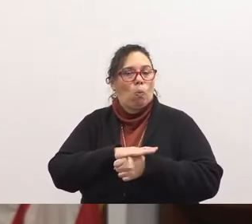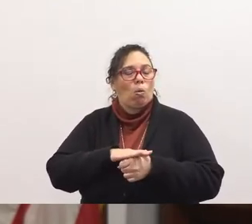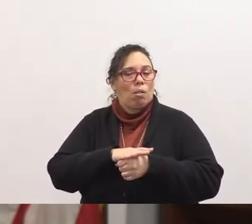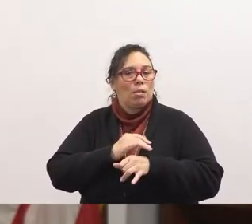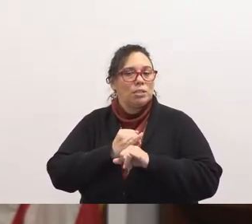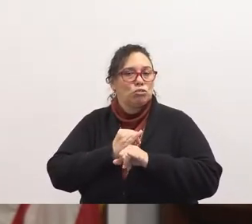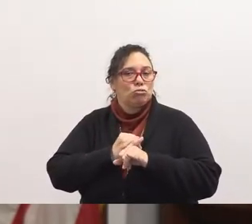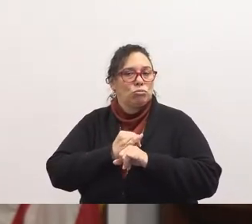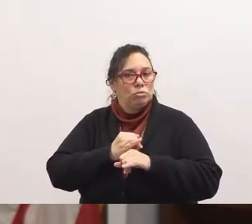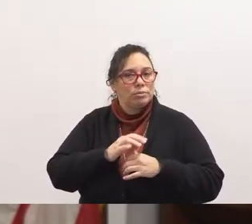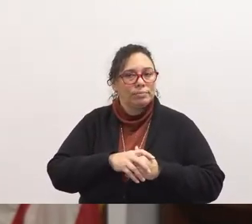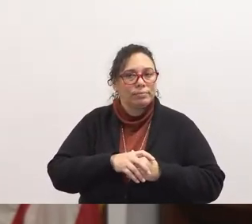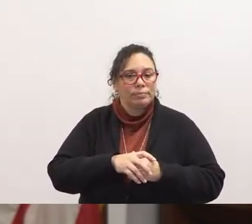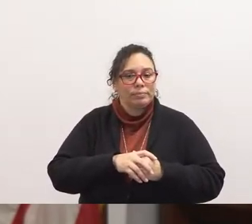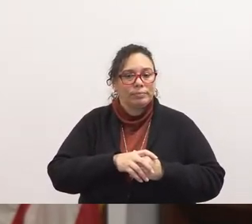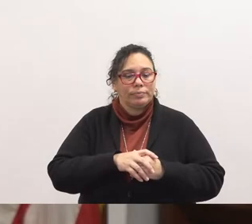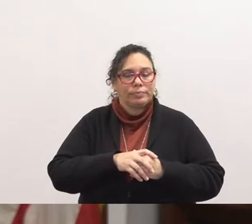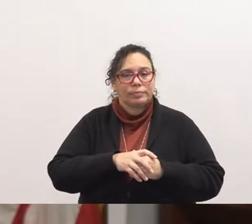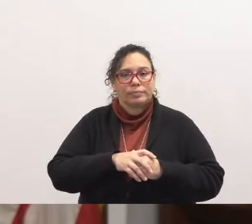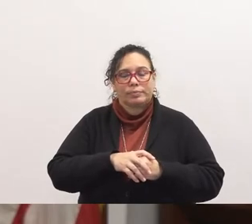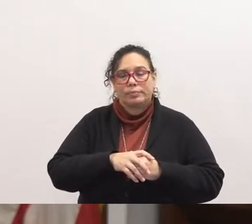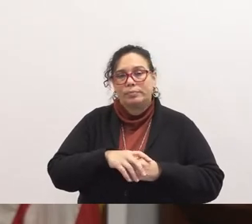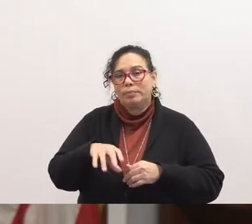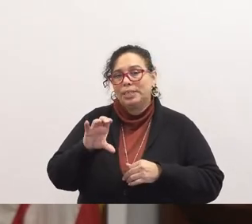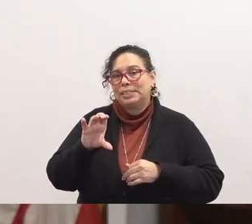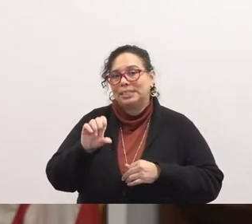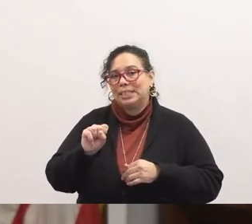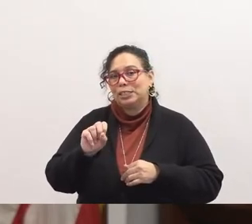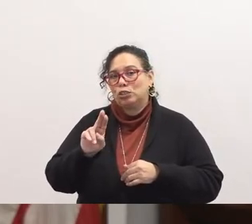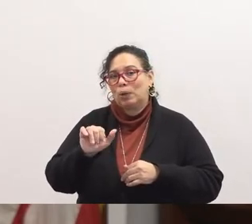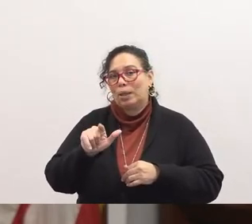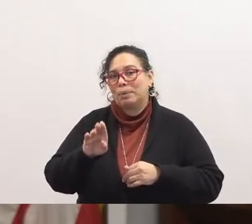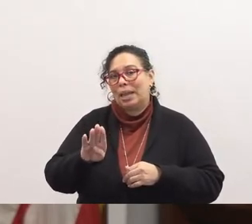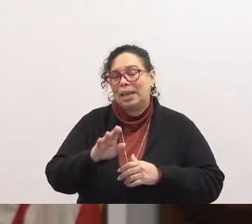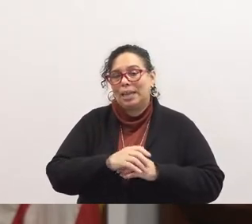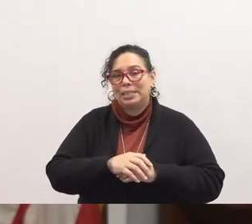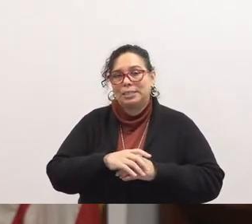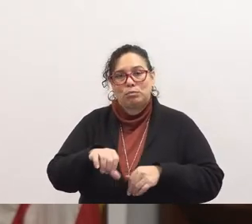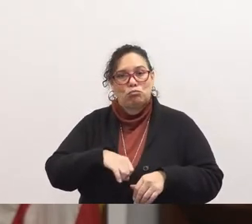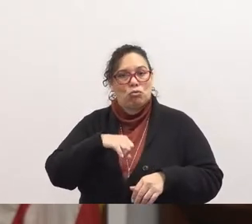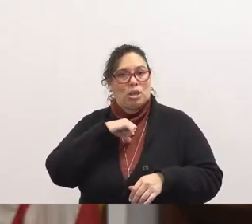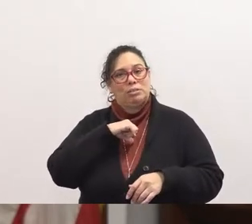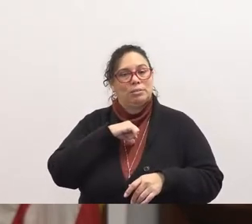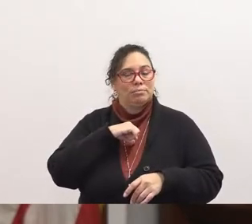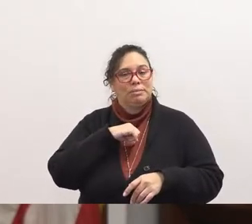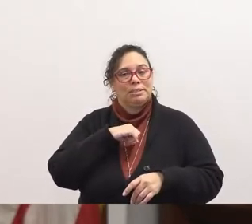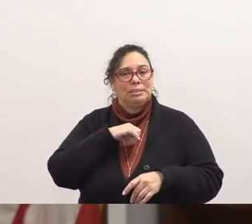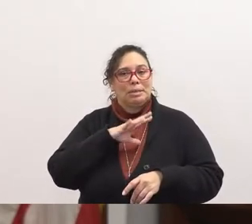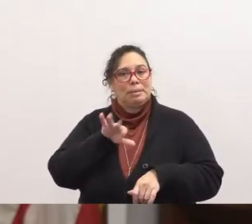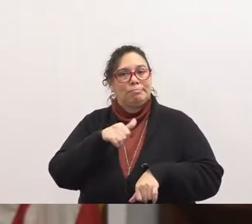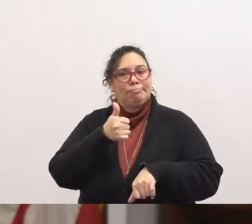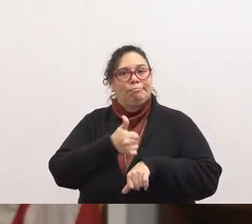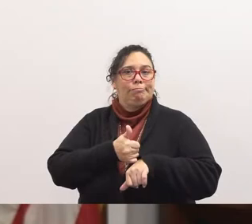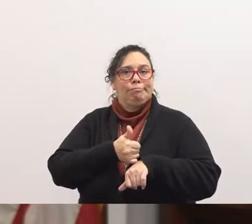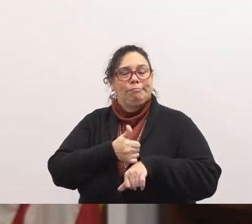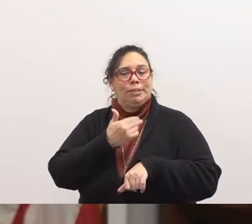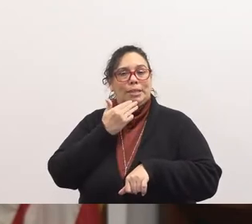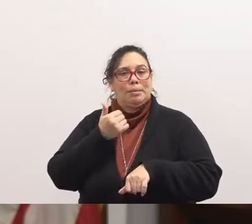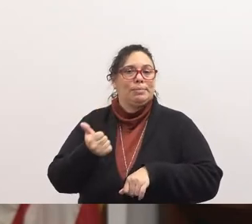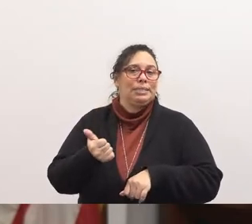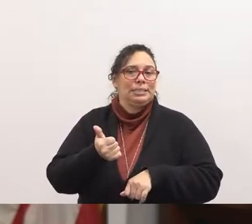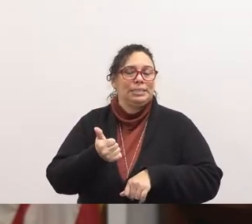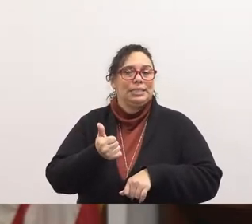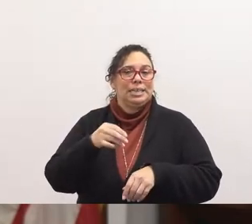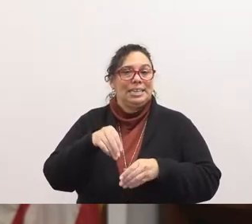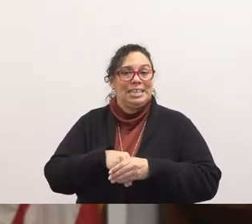institutions? So if CSULB prides itself in being the flagship of the CSULB, of the CSU system, well then let's double down